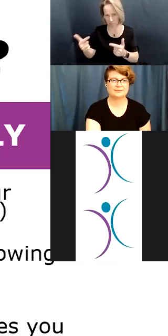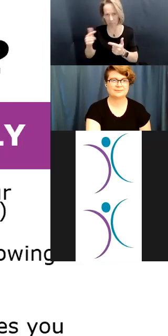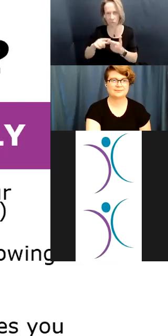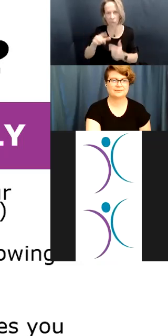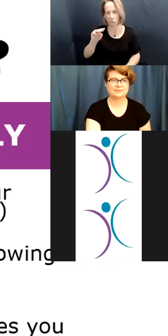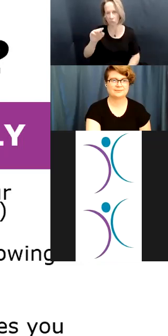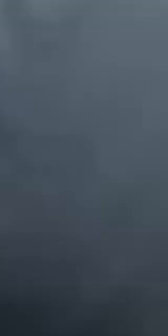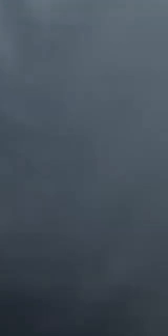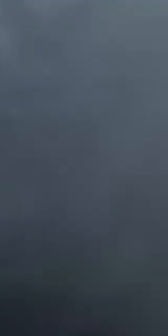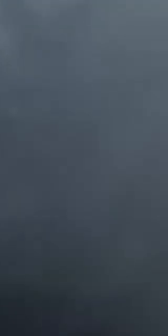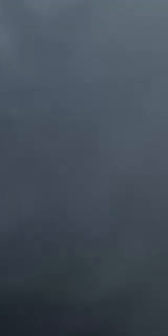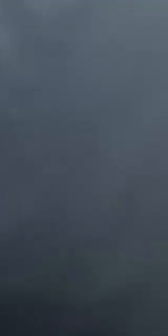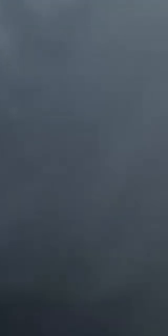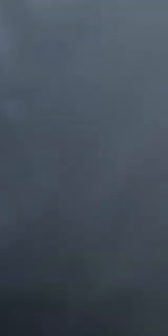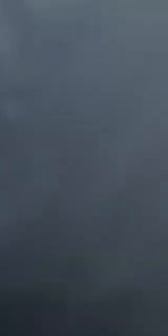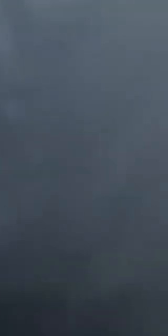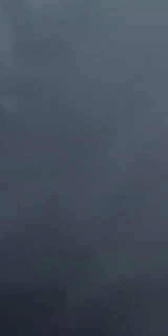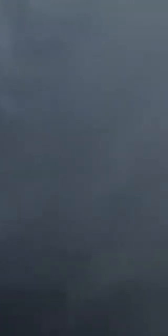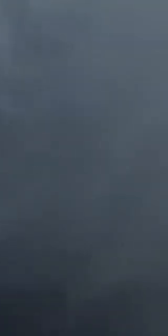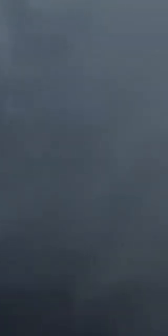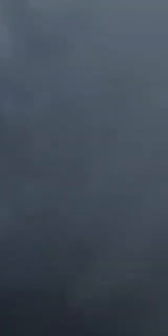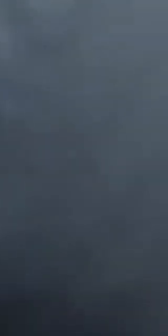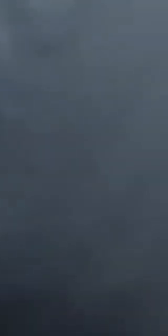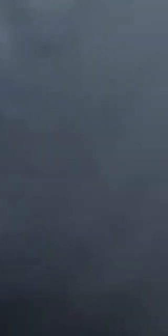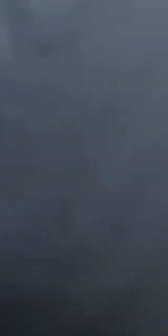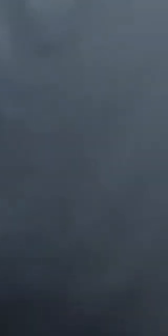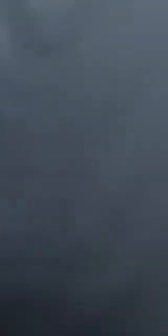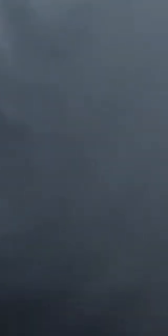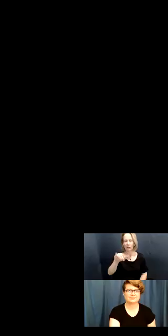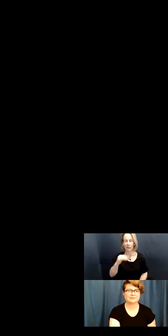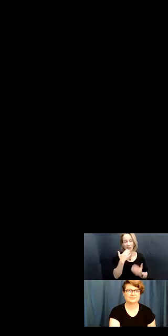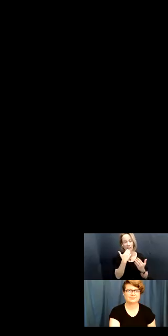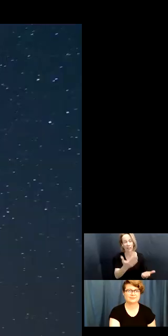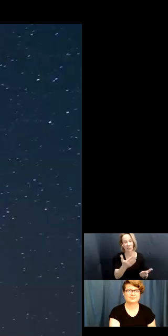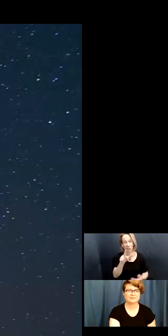Thank you, Lizette. Let me just share my screen quick.